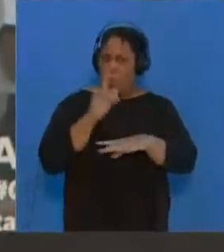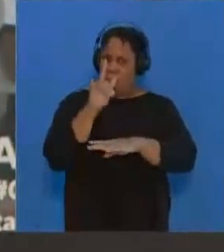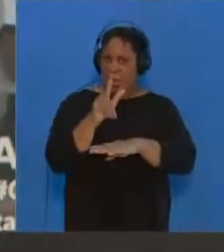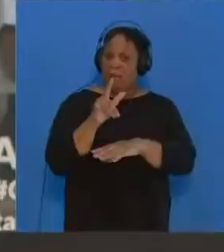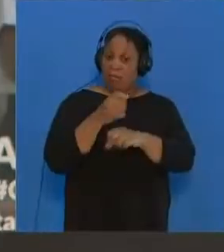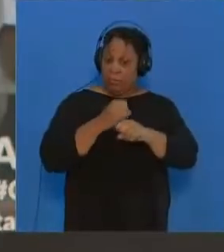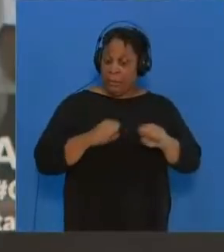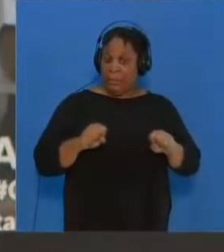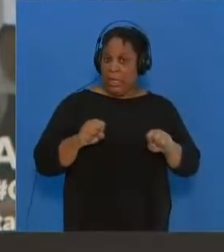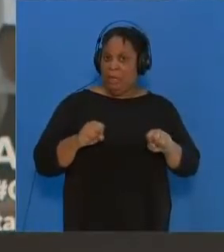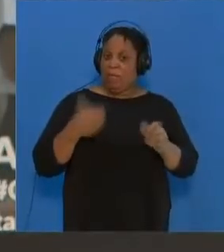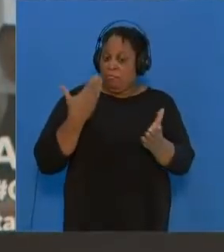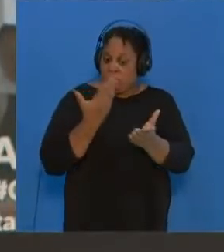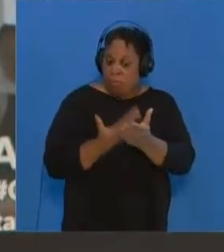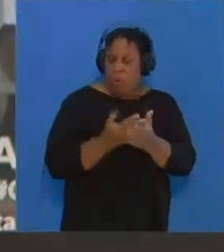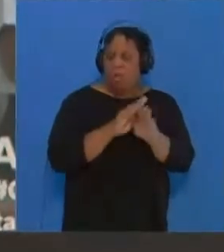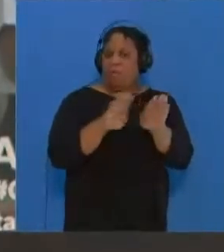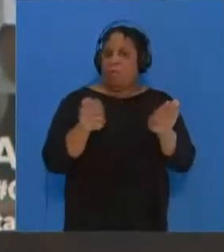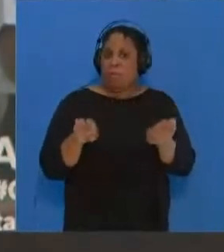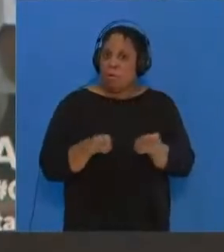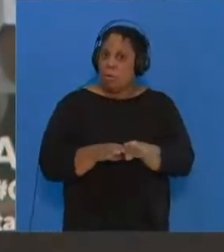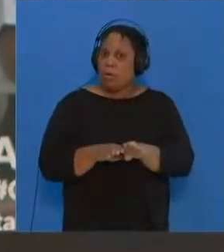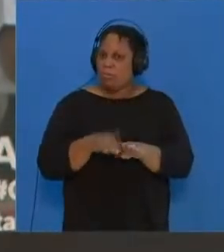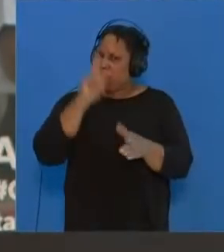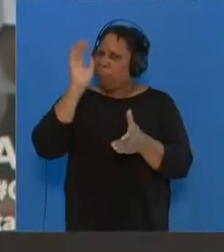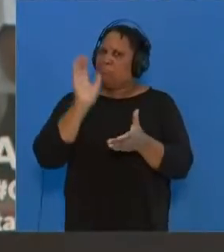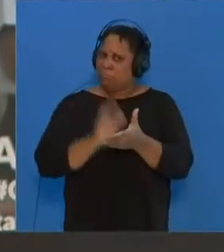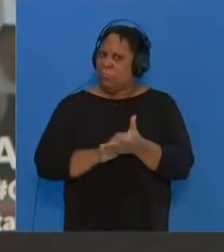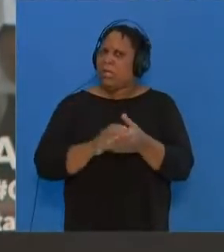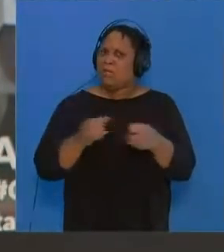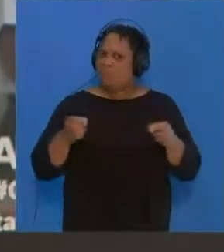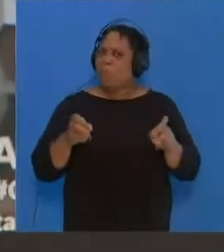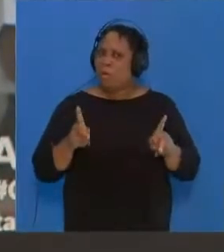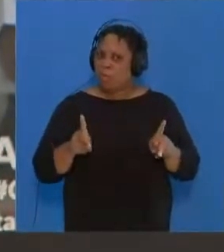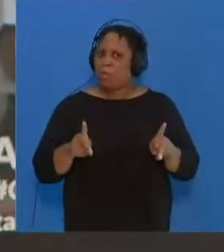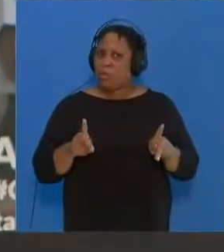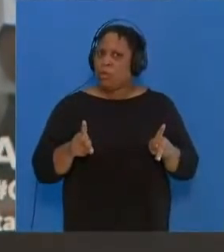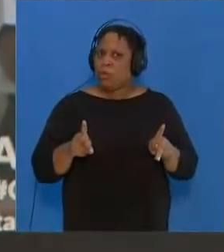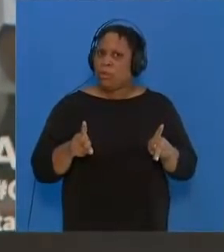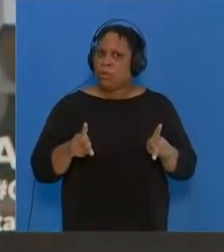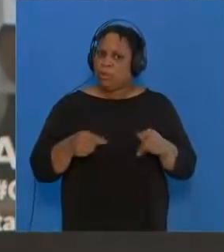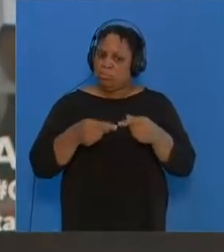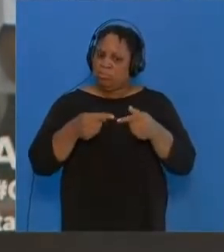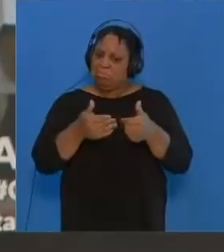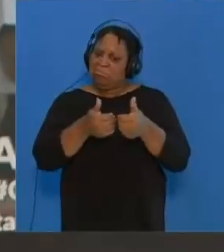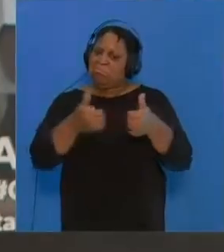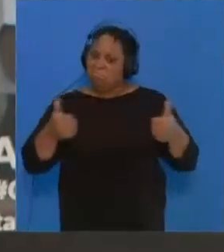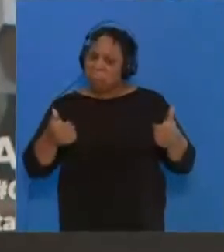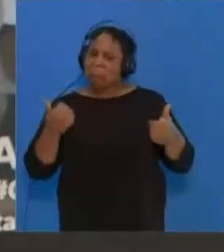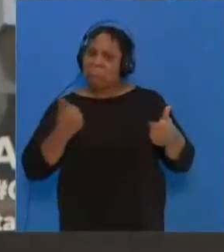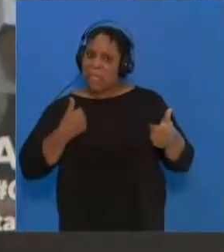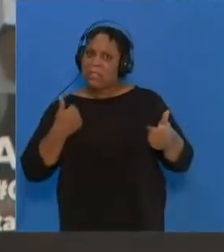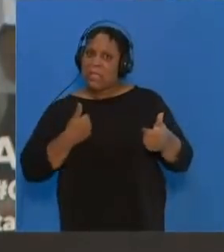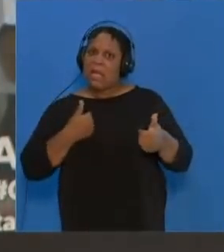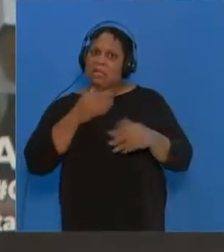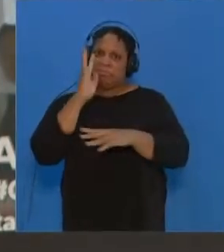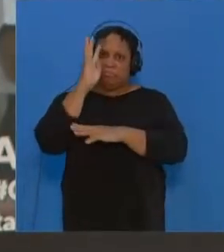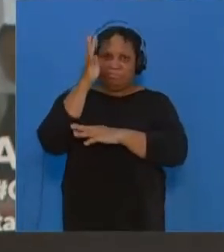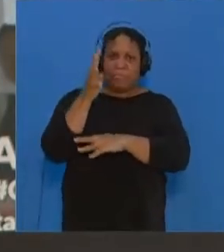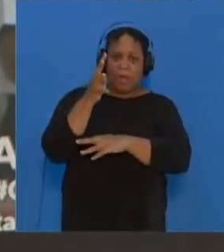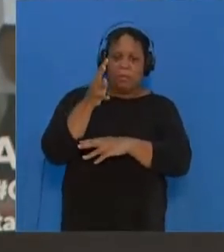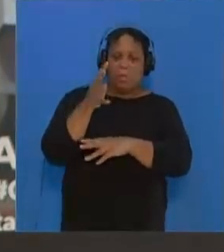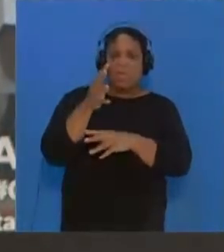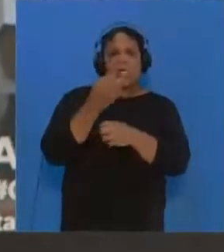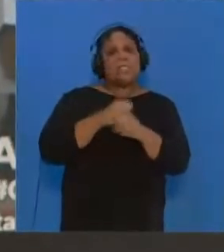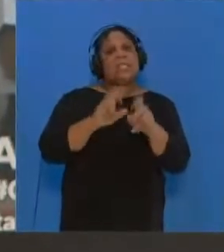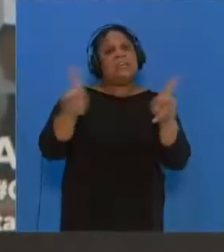feel safe when they're coming here to Bermuda. And we believe that we have an opportunity to differentiate ourselves by being a safe place to travel to